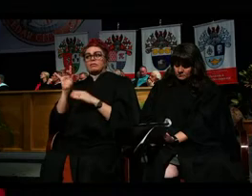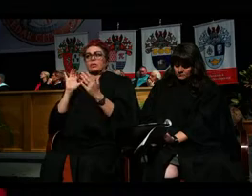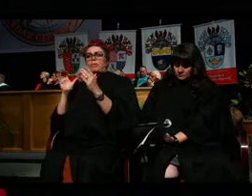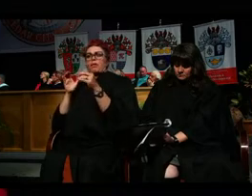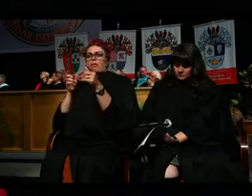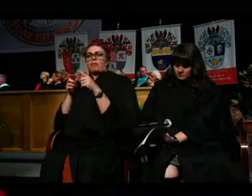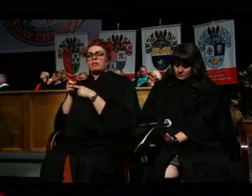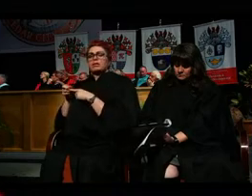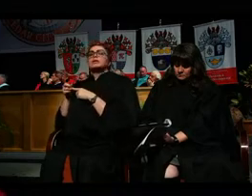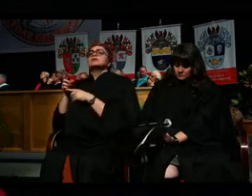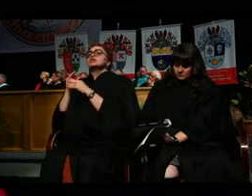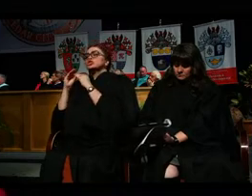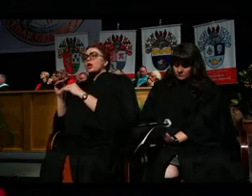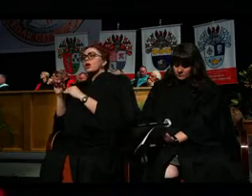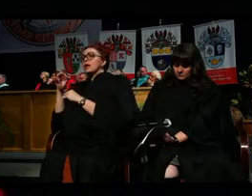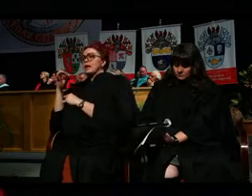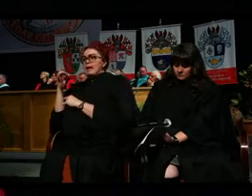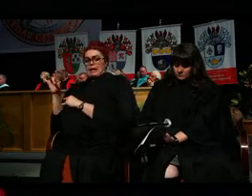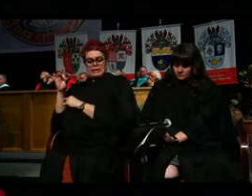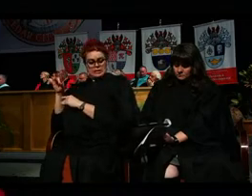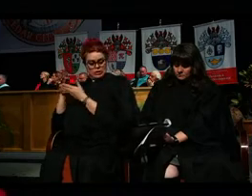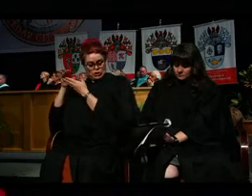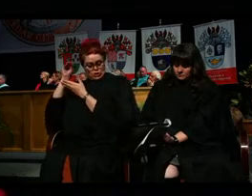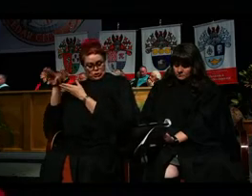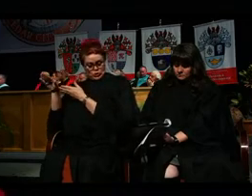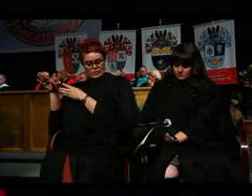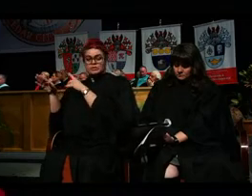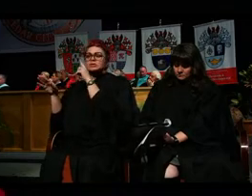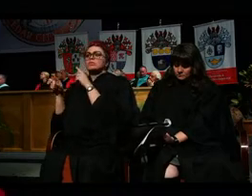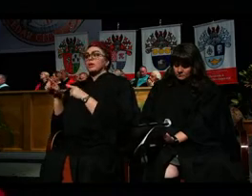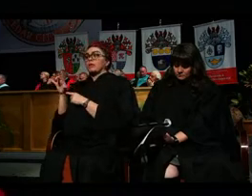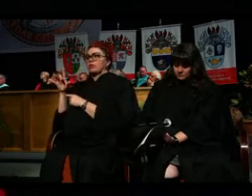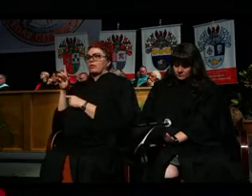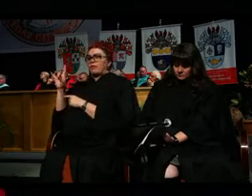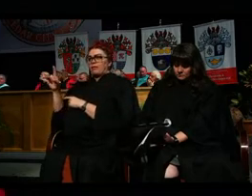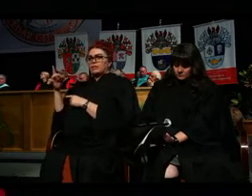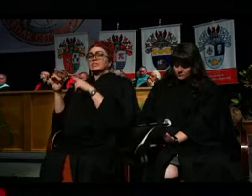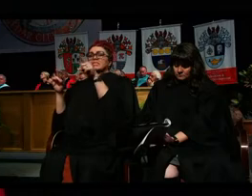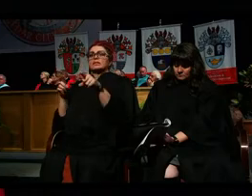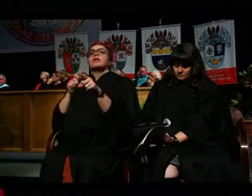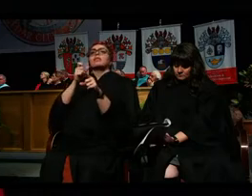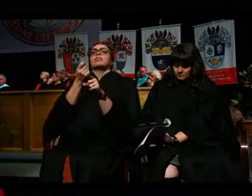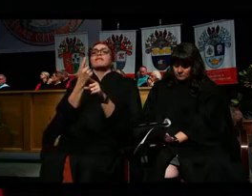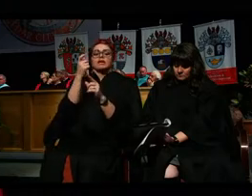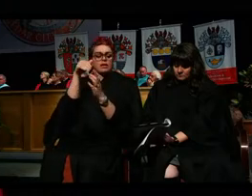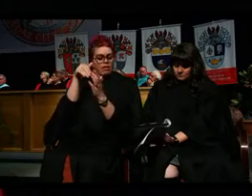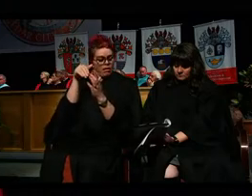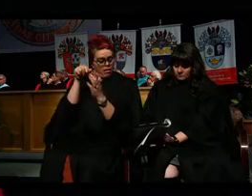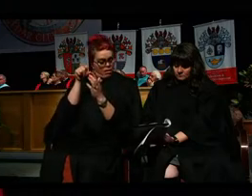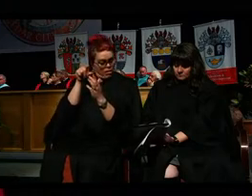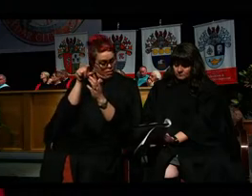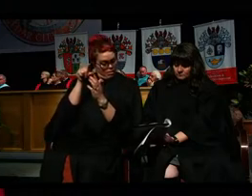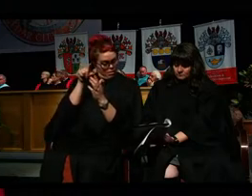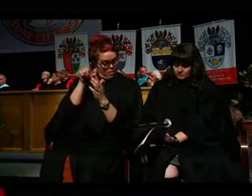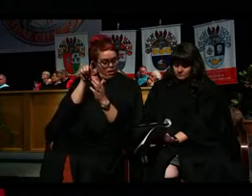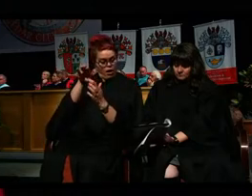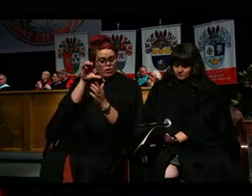students. Today, SUU has 1,100 faculty and staff and over 14,000 students.